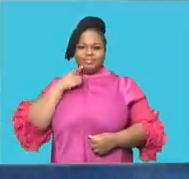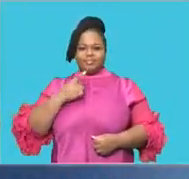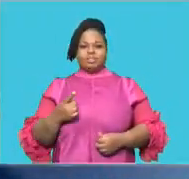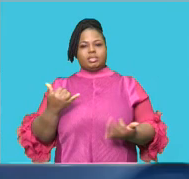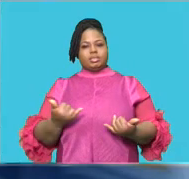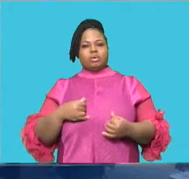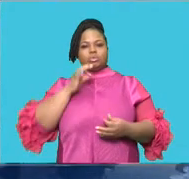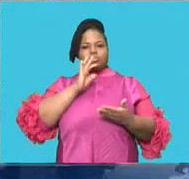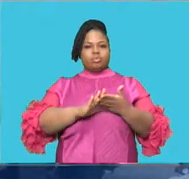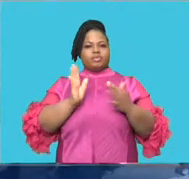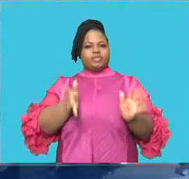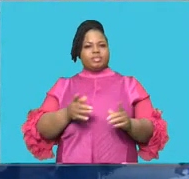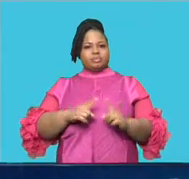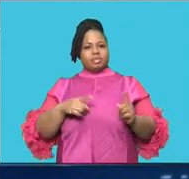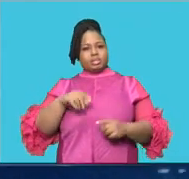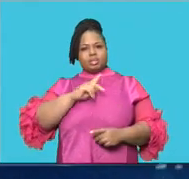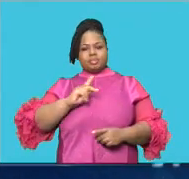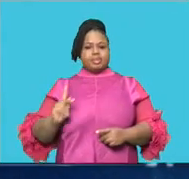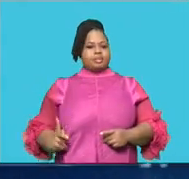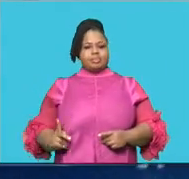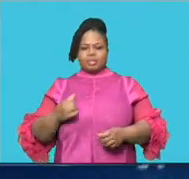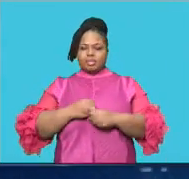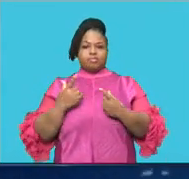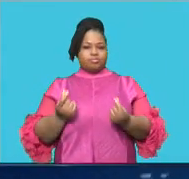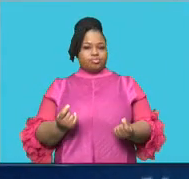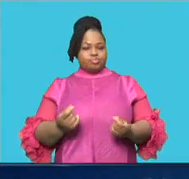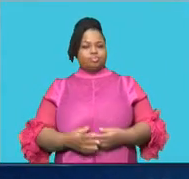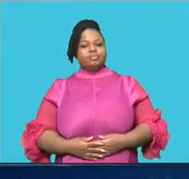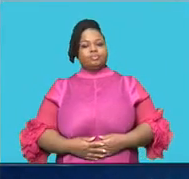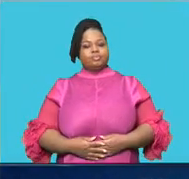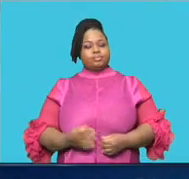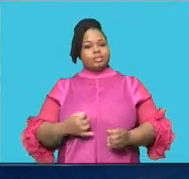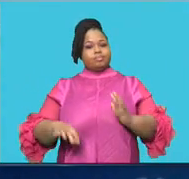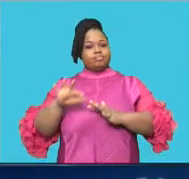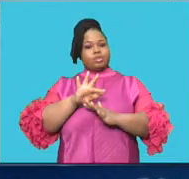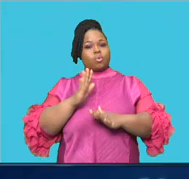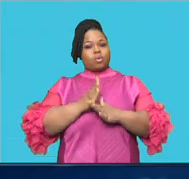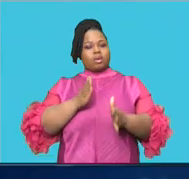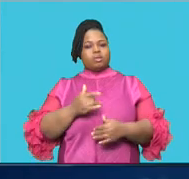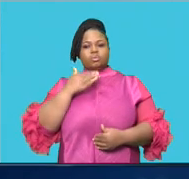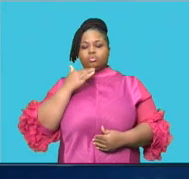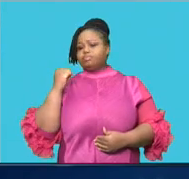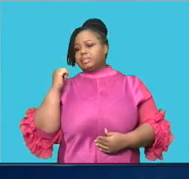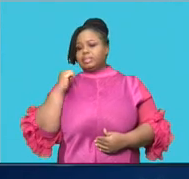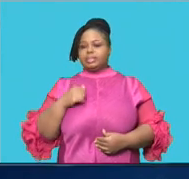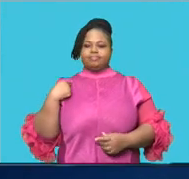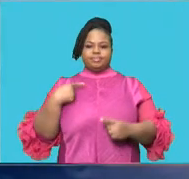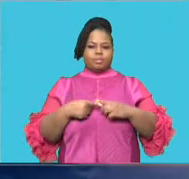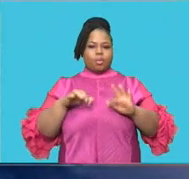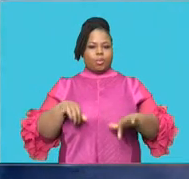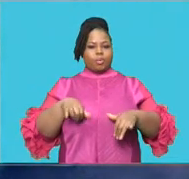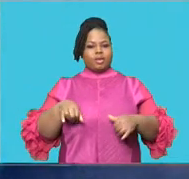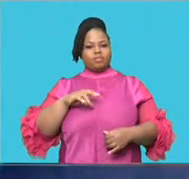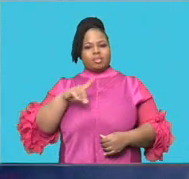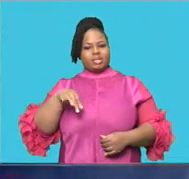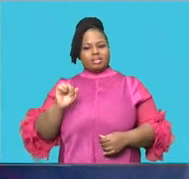of broken promises by the Premier, uPanyaza Lesufi. The frontline workers have been there since yesterday waiting for